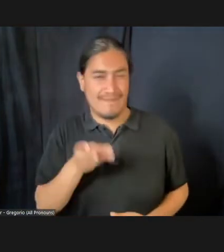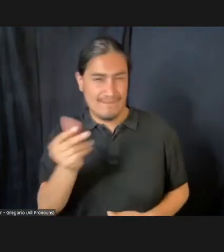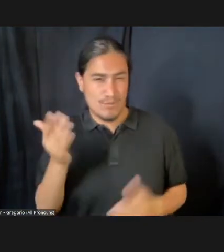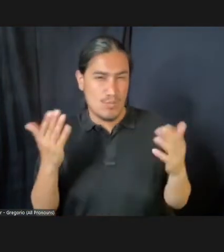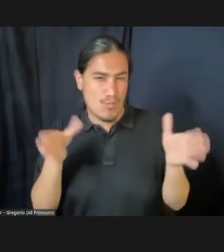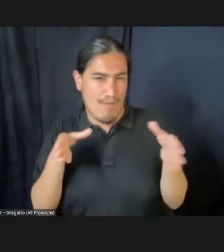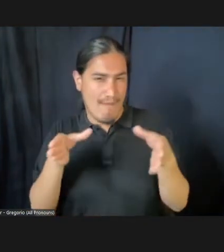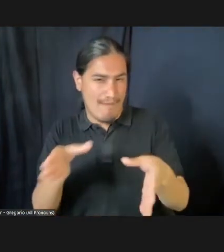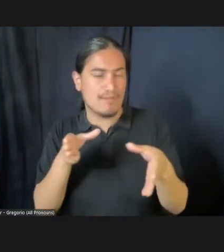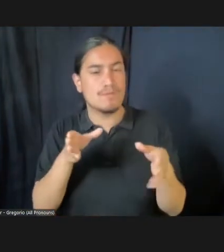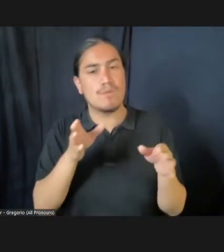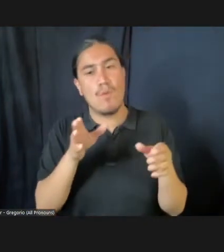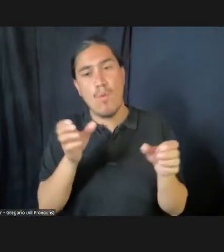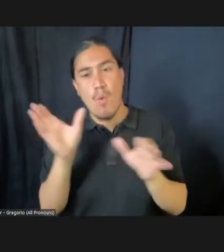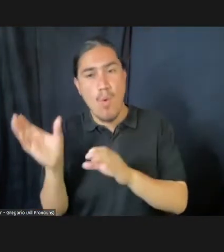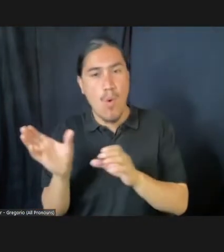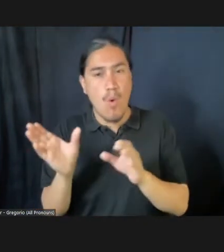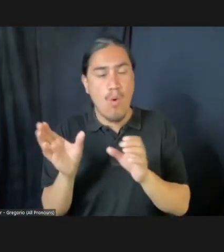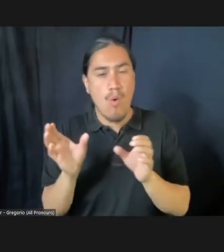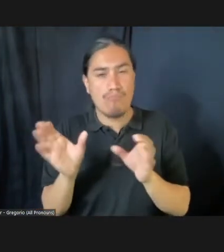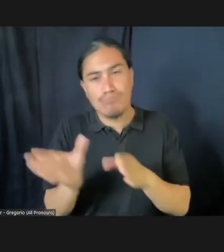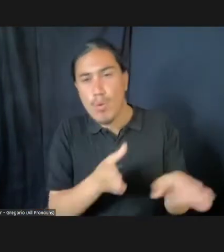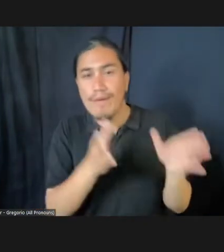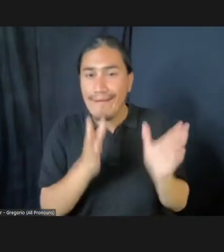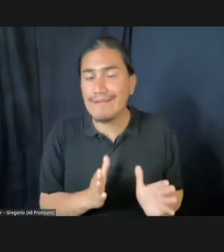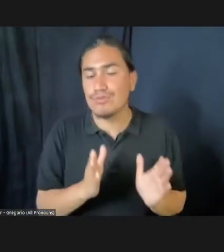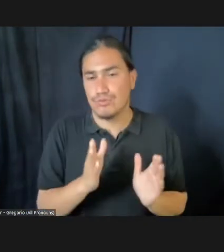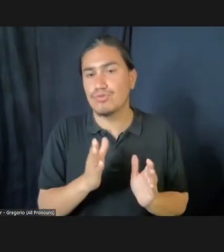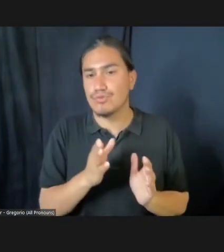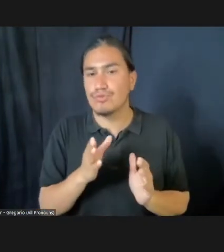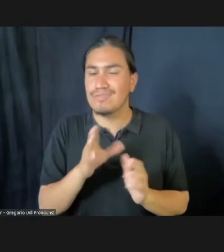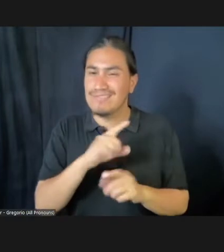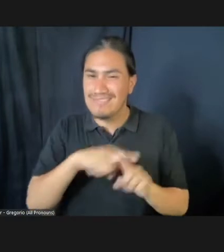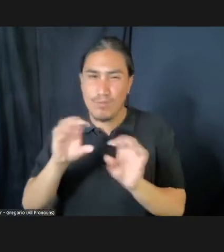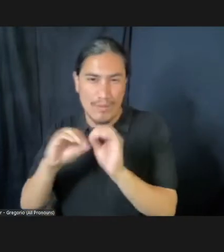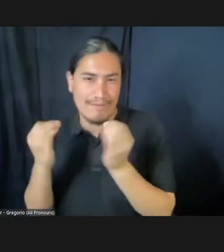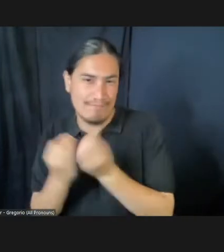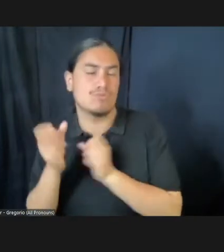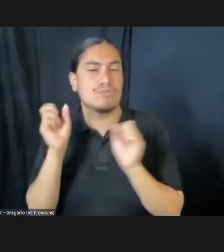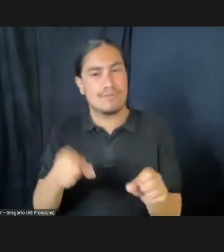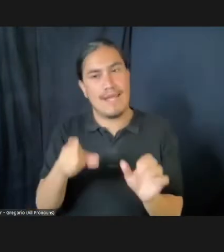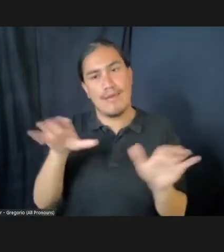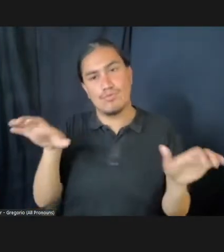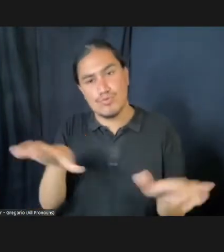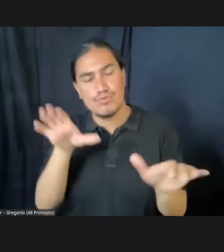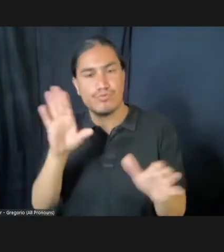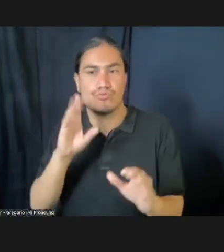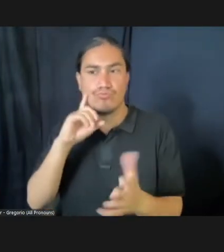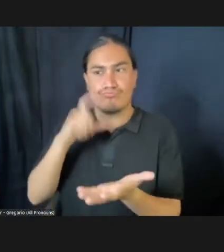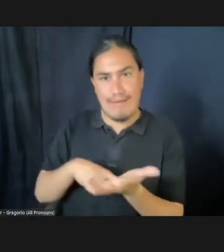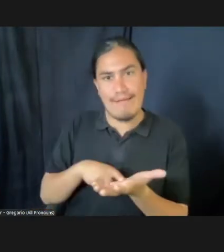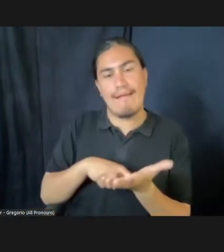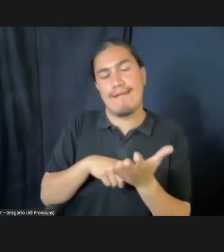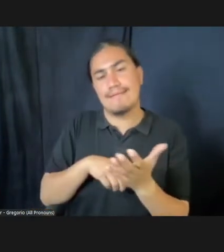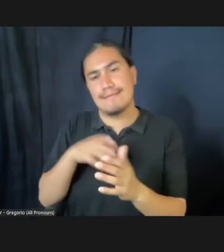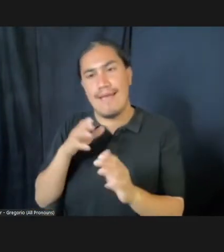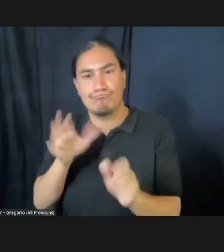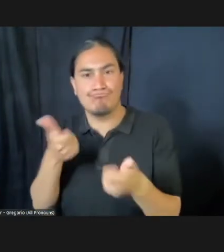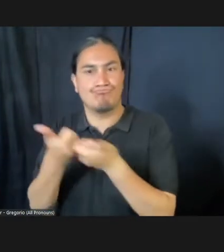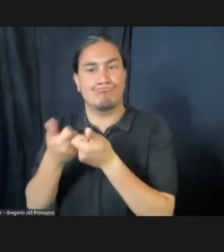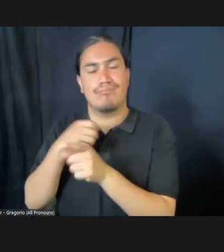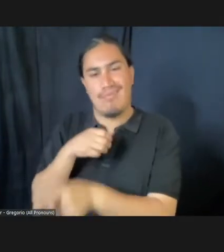organizers and organizations can work to recognize, address, and counter bias and racism,